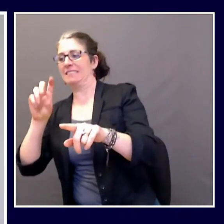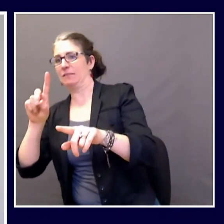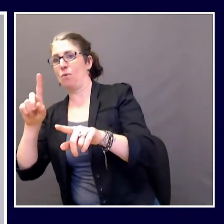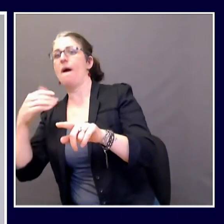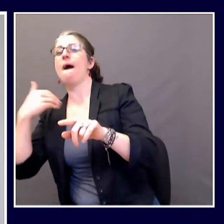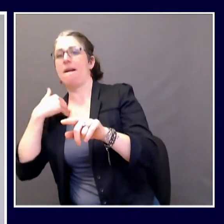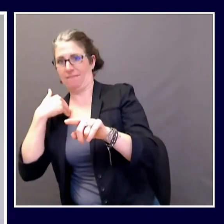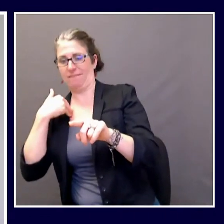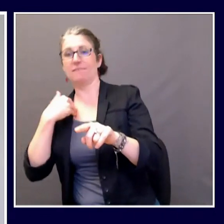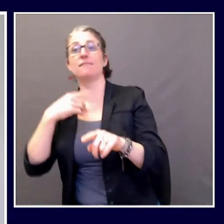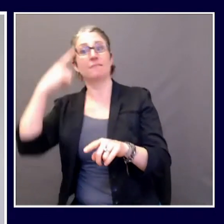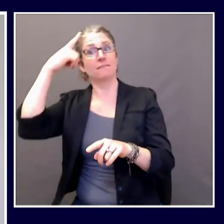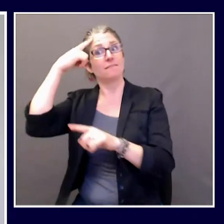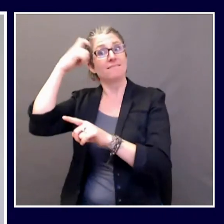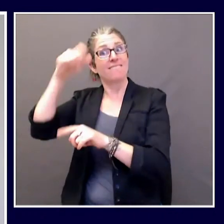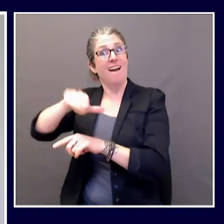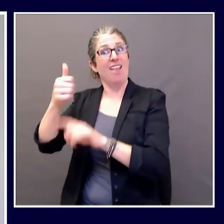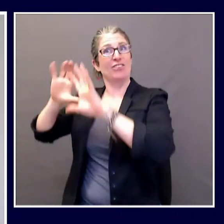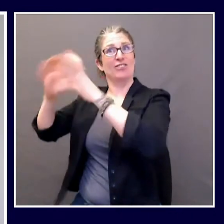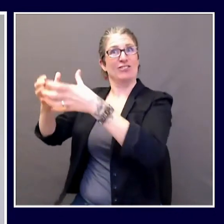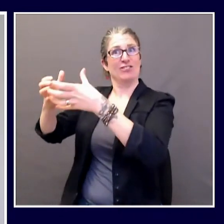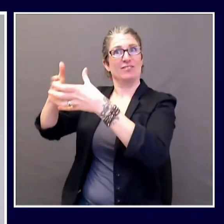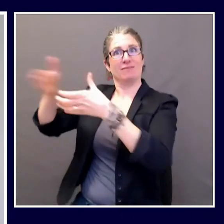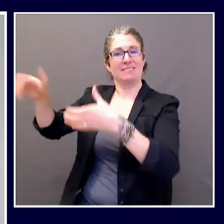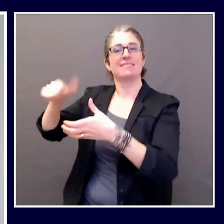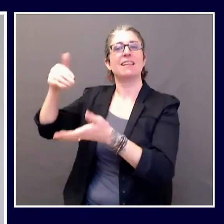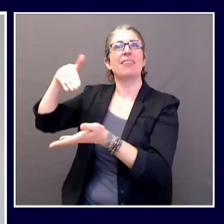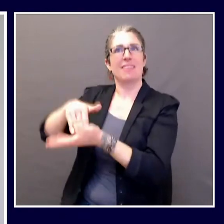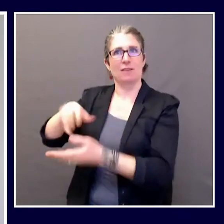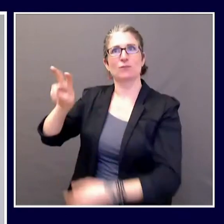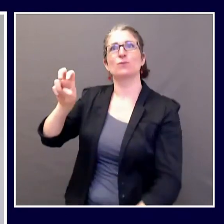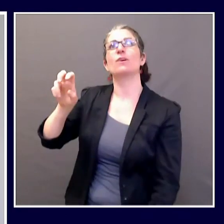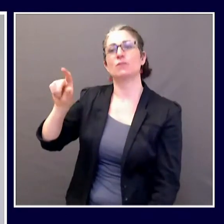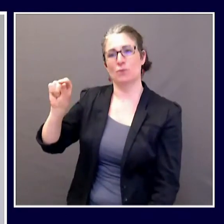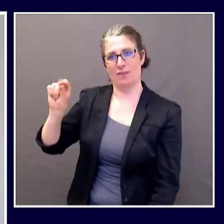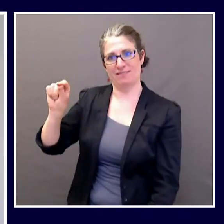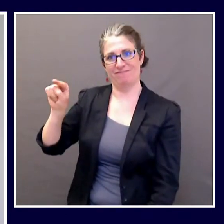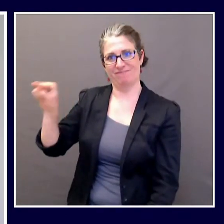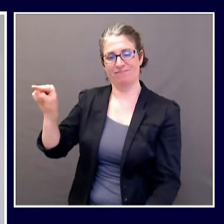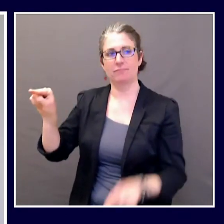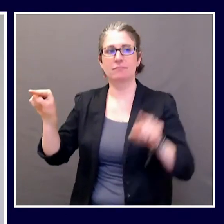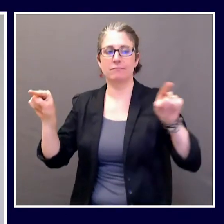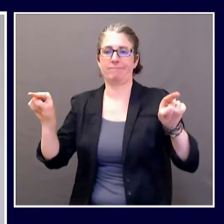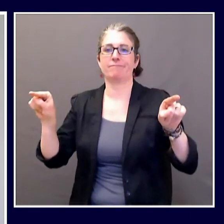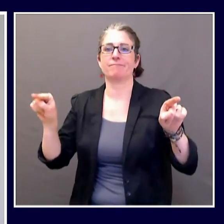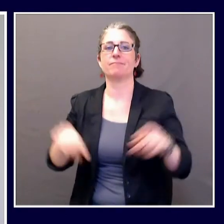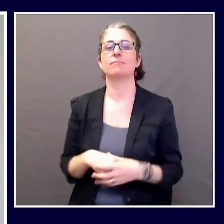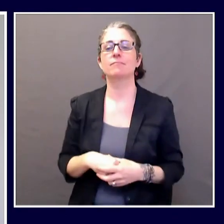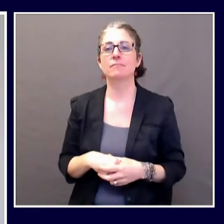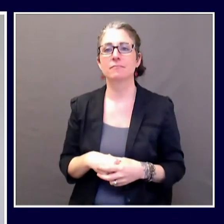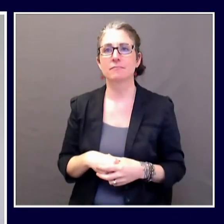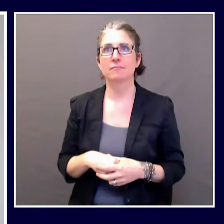10,220 are probable cases. Cumulatively, over the past year,